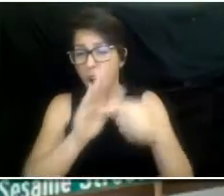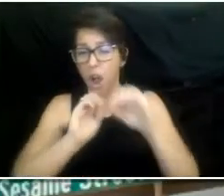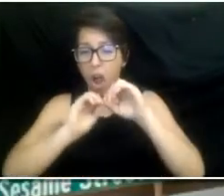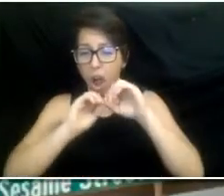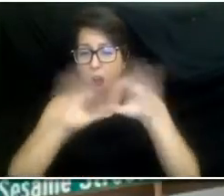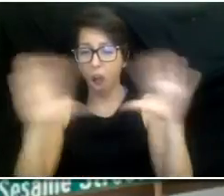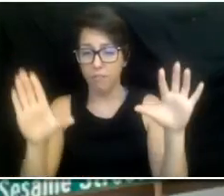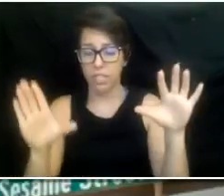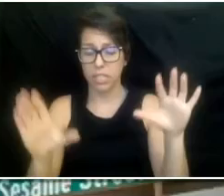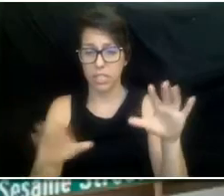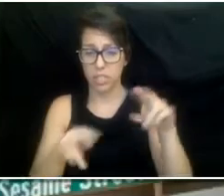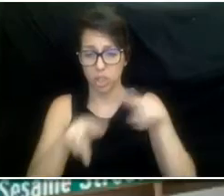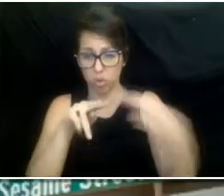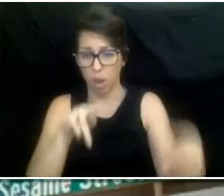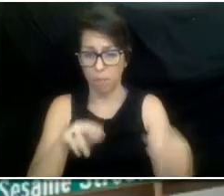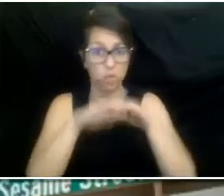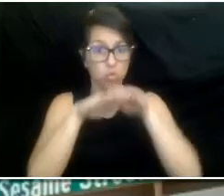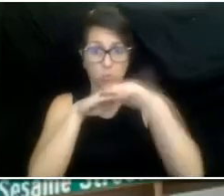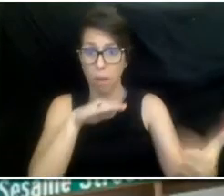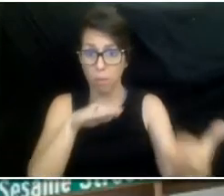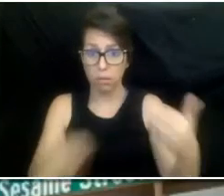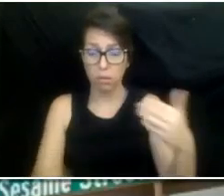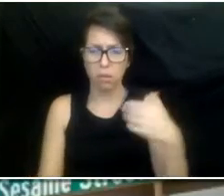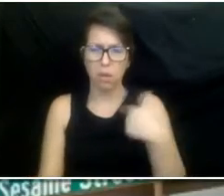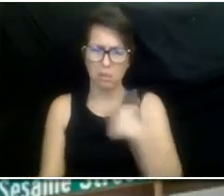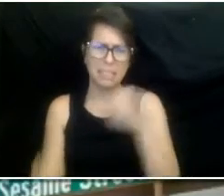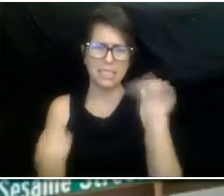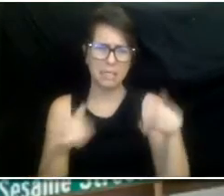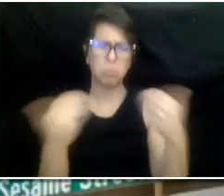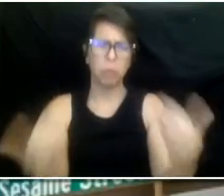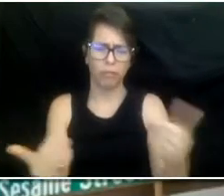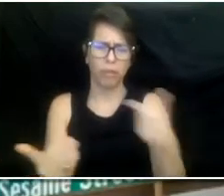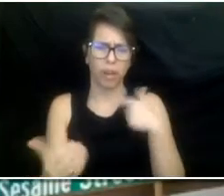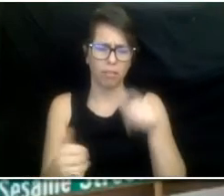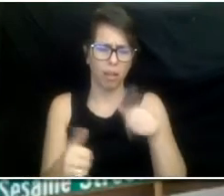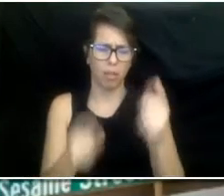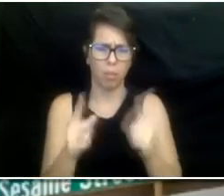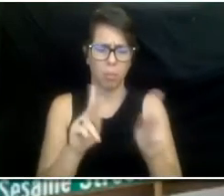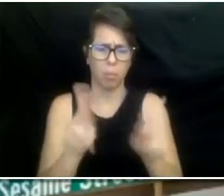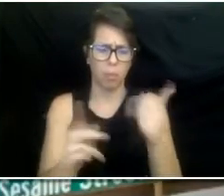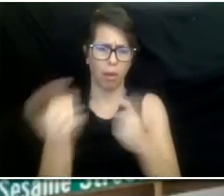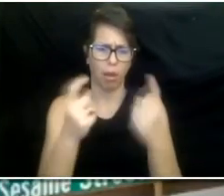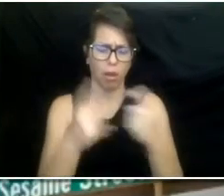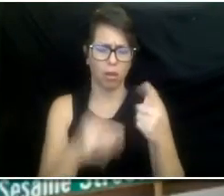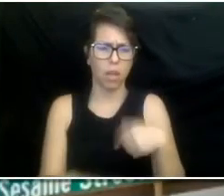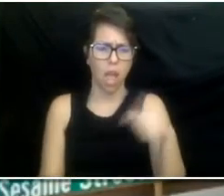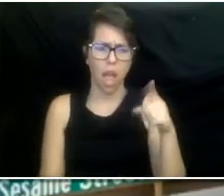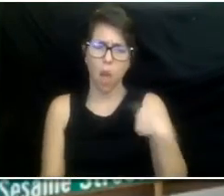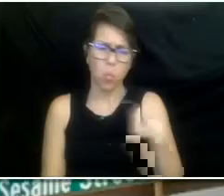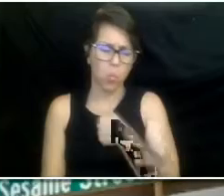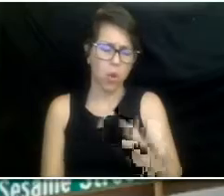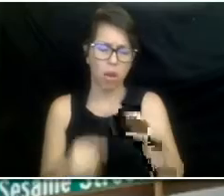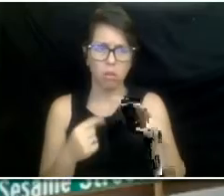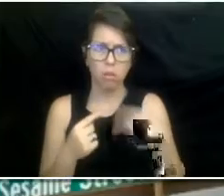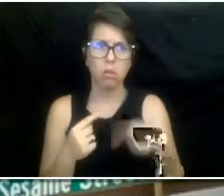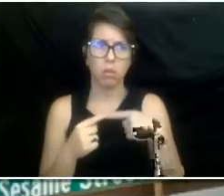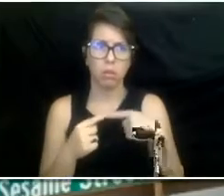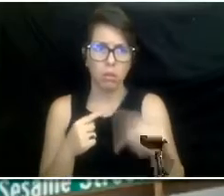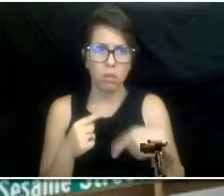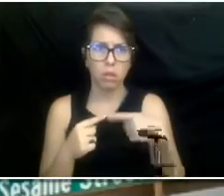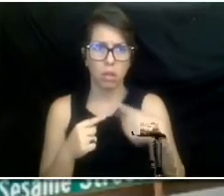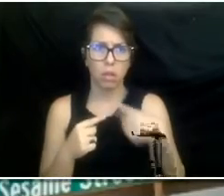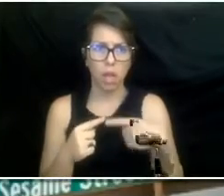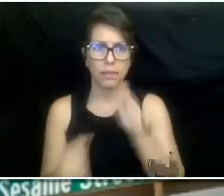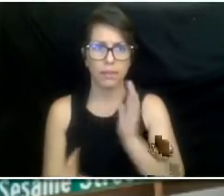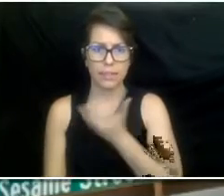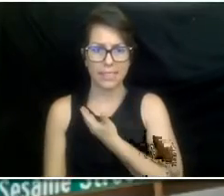to the next person um but I think we have a little work here to do council member alone I think you were up next and then